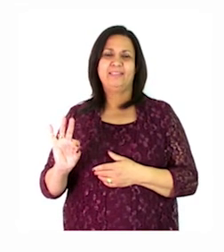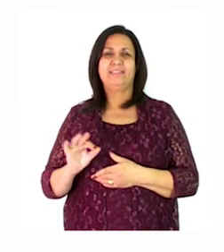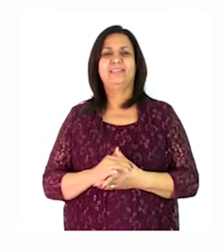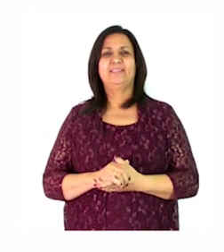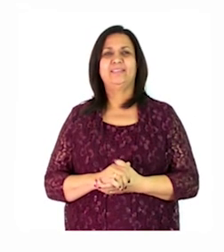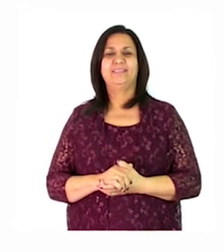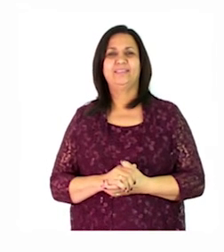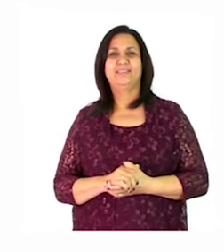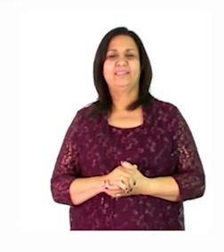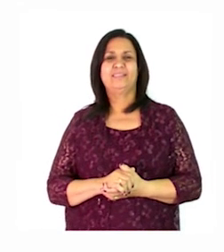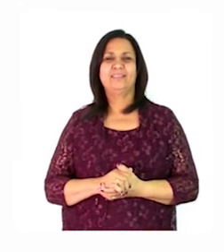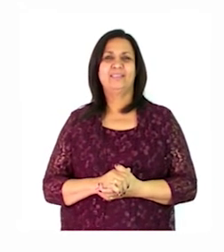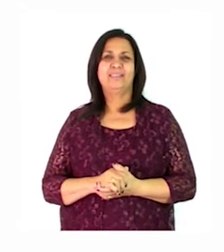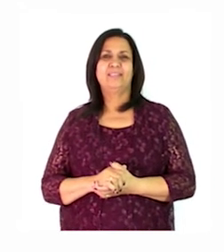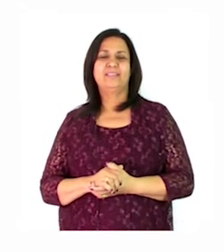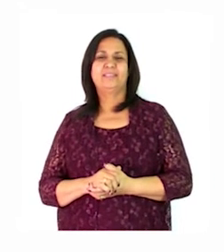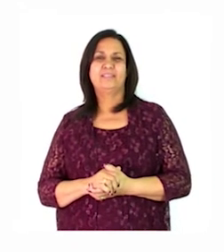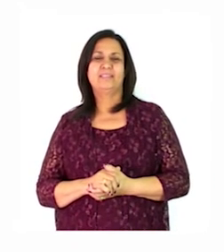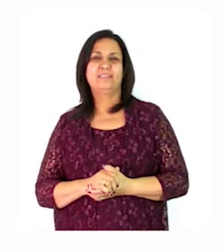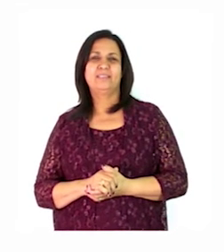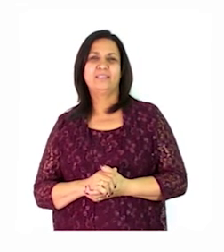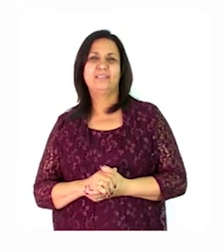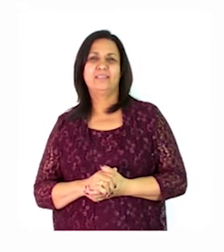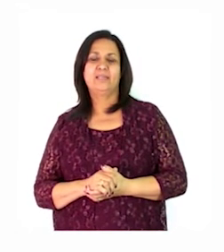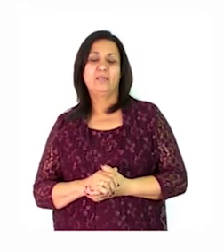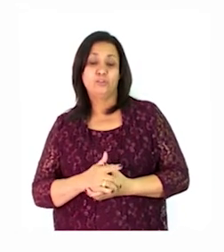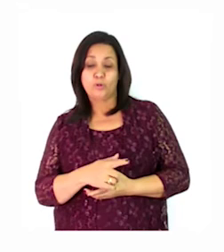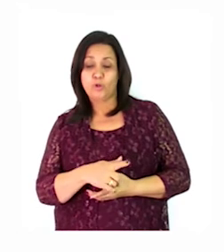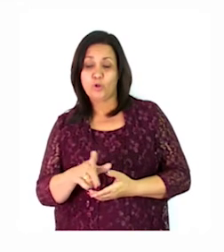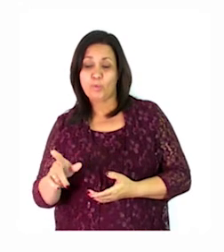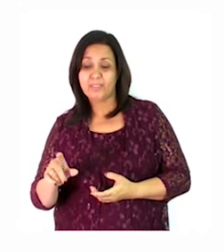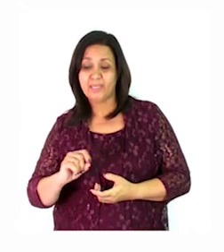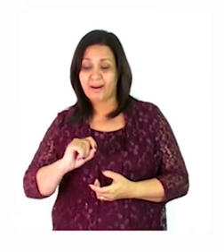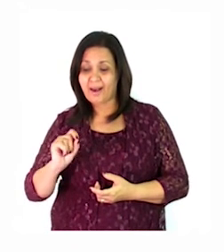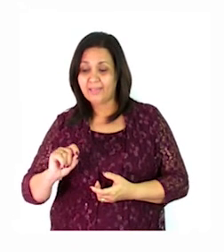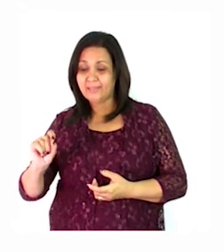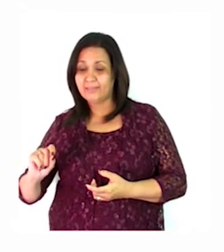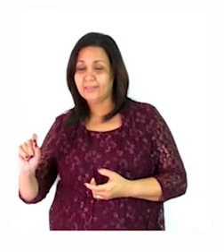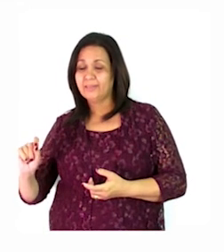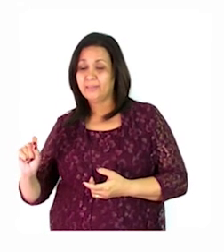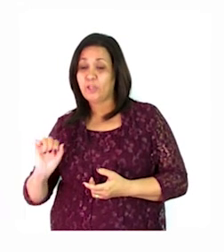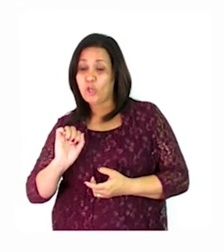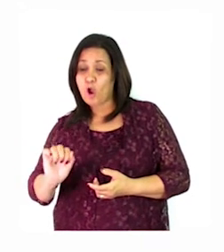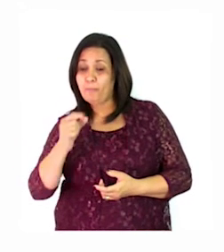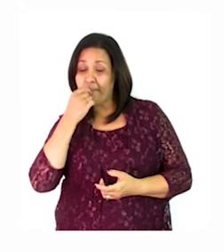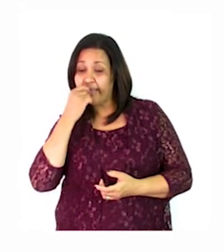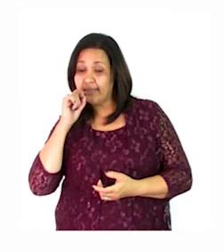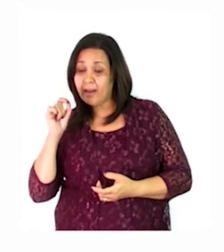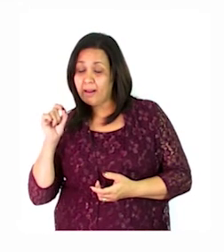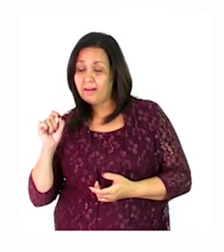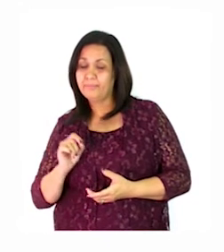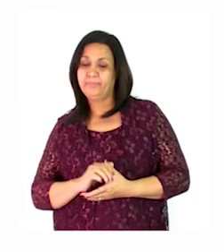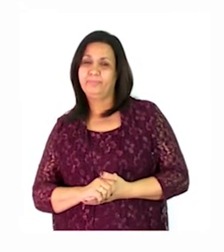Page 29. I would like us to trace over with a pencil following